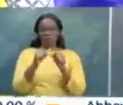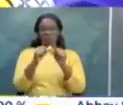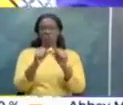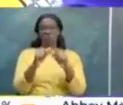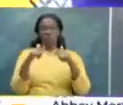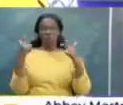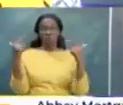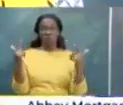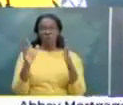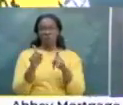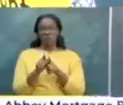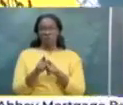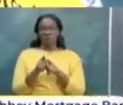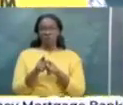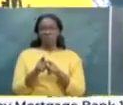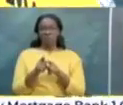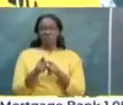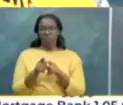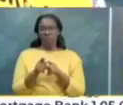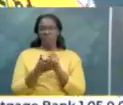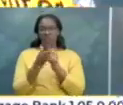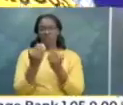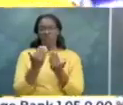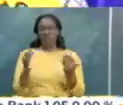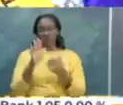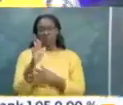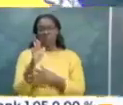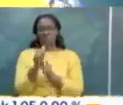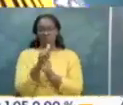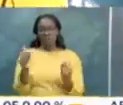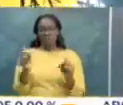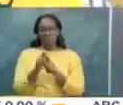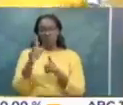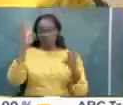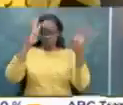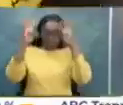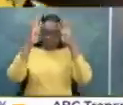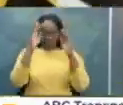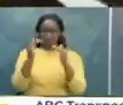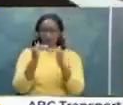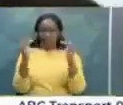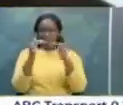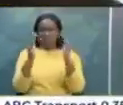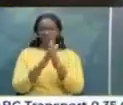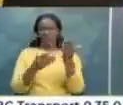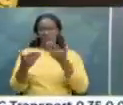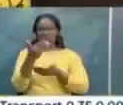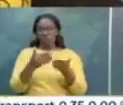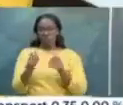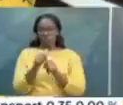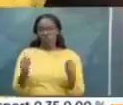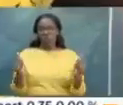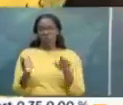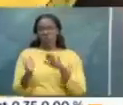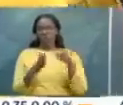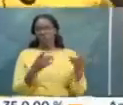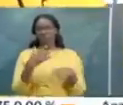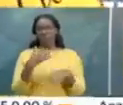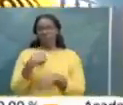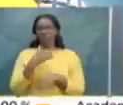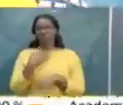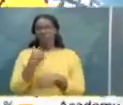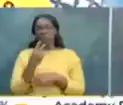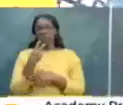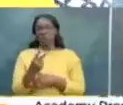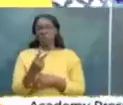and give relevance to your child's academic growth, creativity level, and engagement profile. Now we're going to look at